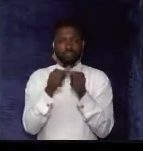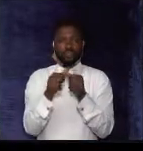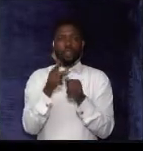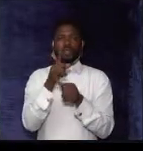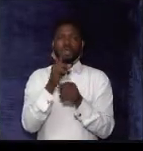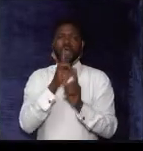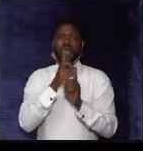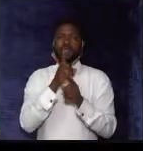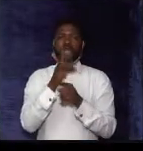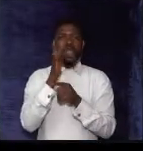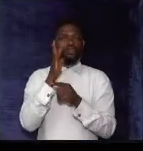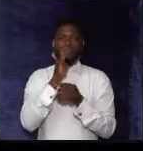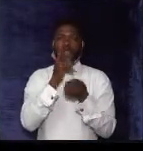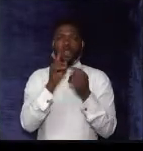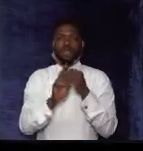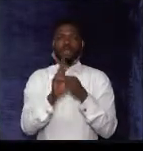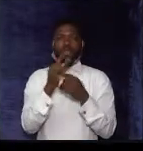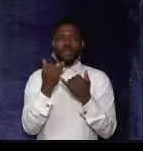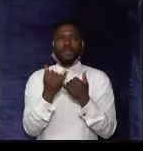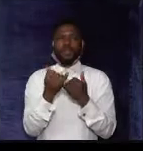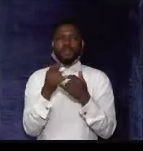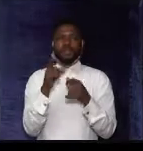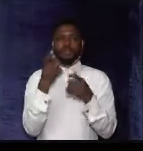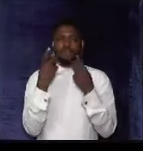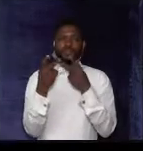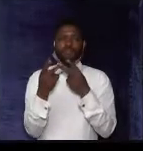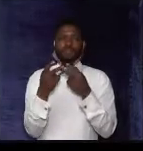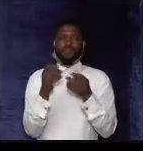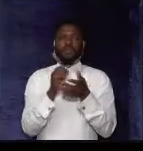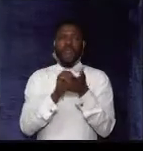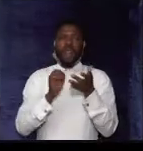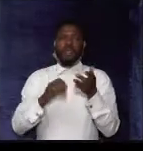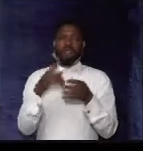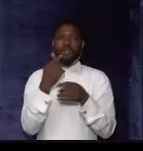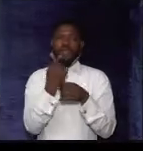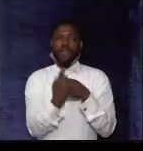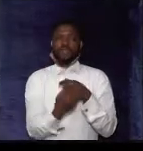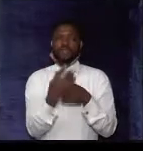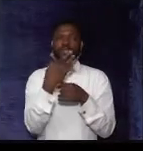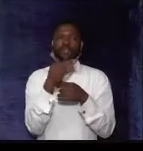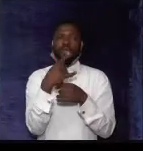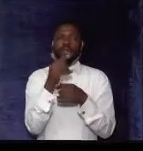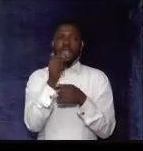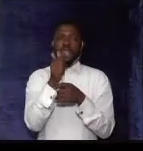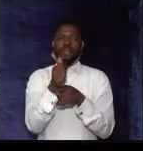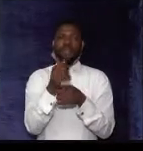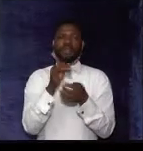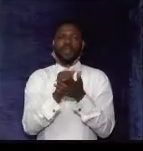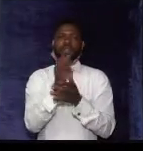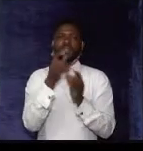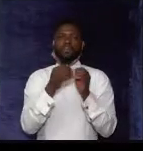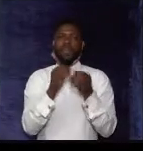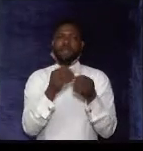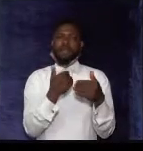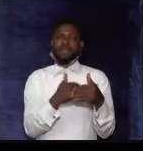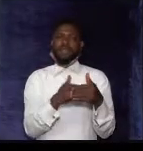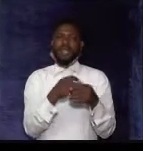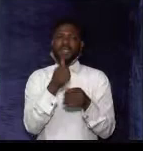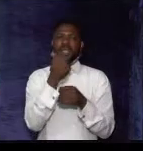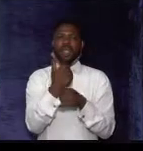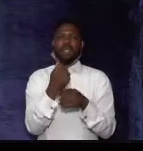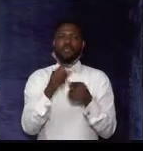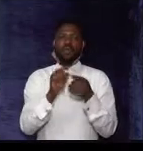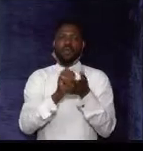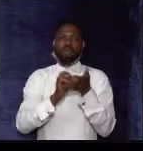remember. Your answer should be coming up right about now. Let's see how it goes. So we will eliminate the coefficient of A. That's the